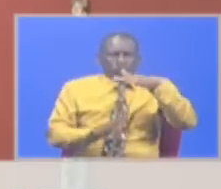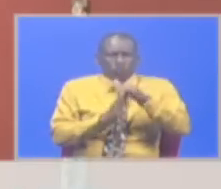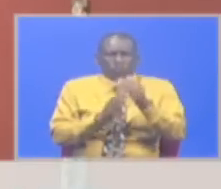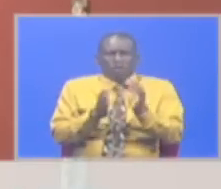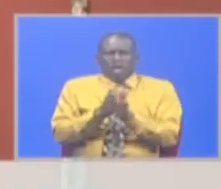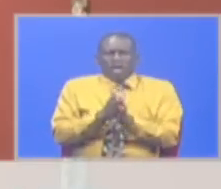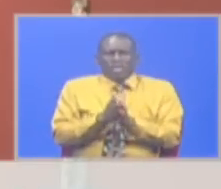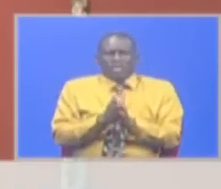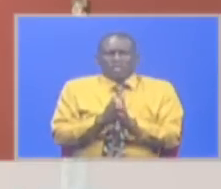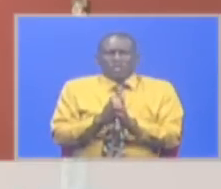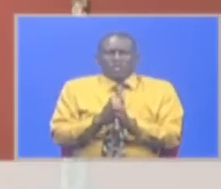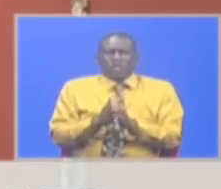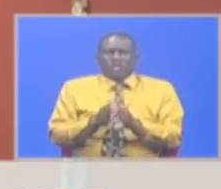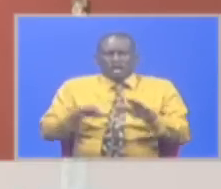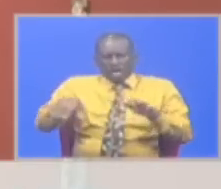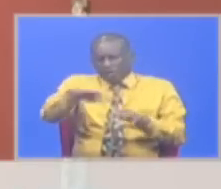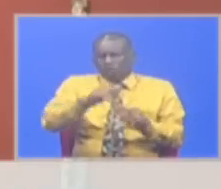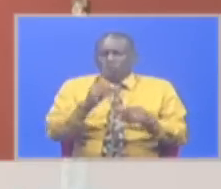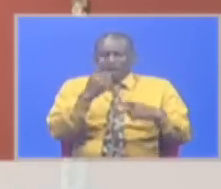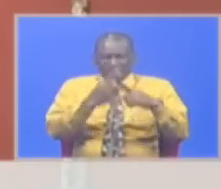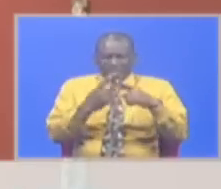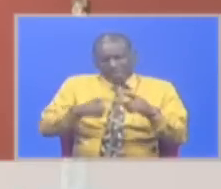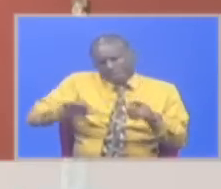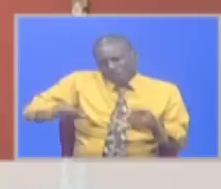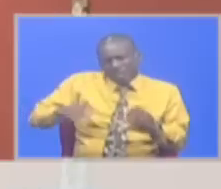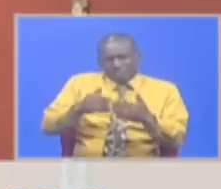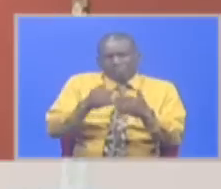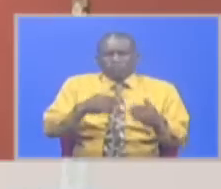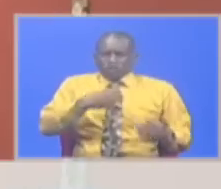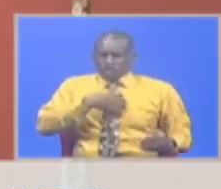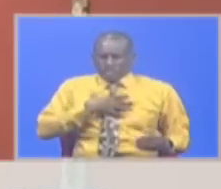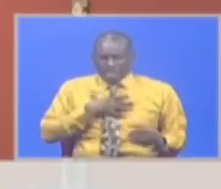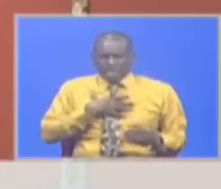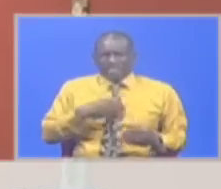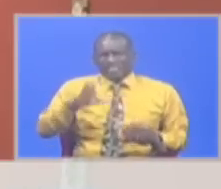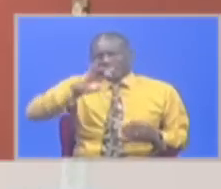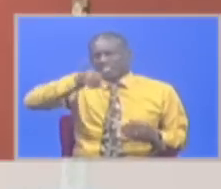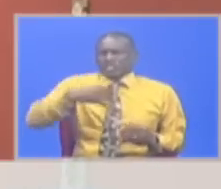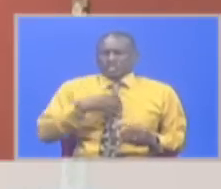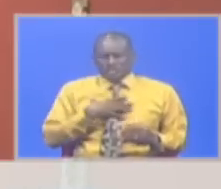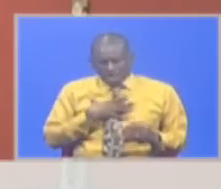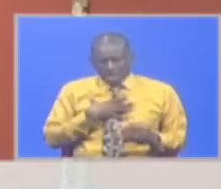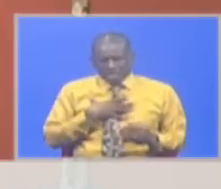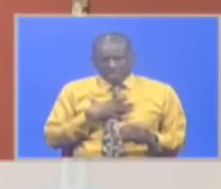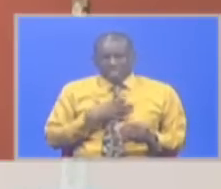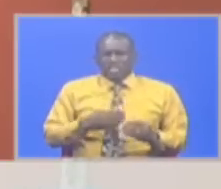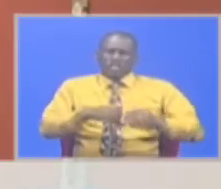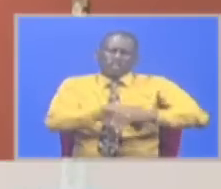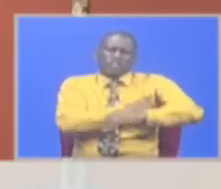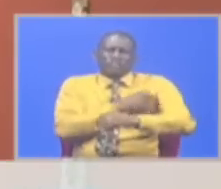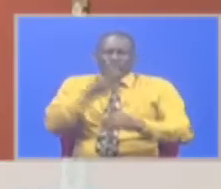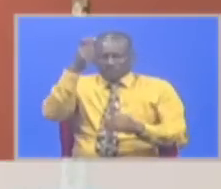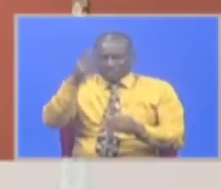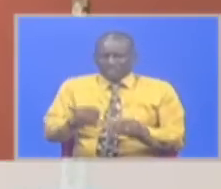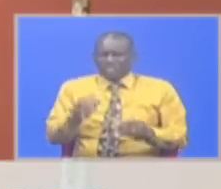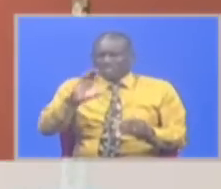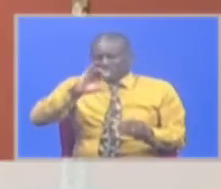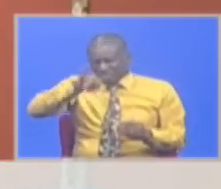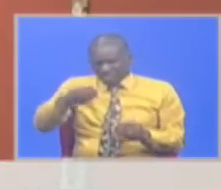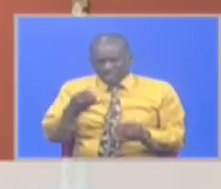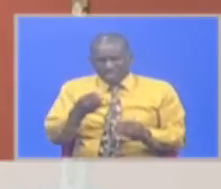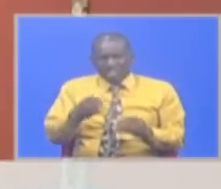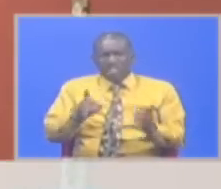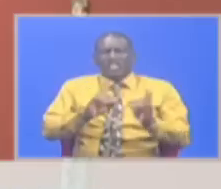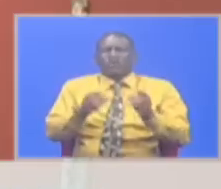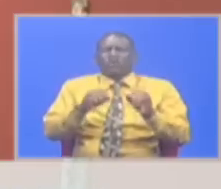than or about 1 year left before he retires by operation of the law, the Chief Justice will not only go down in